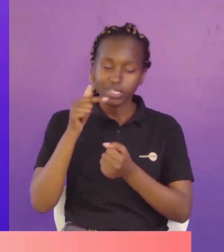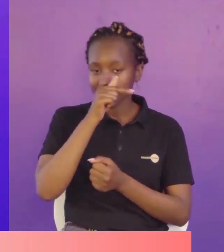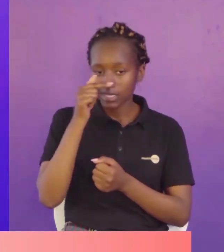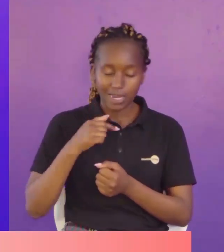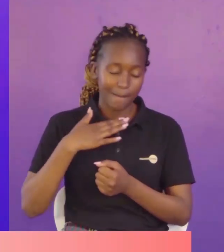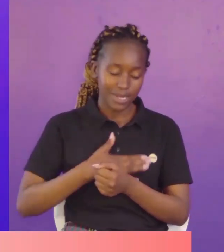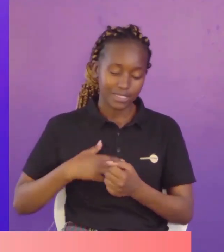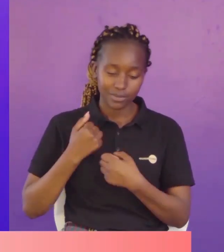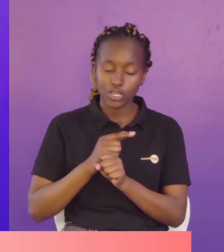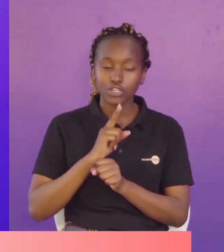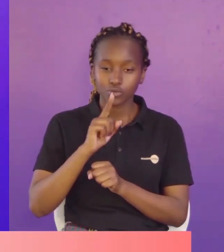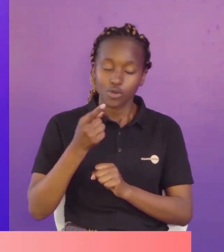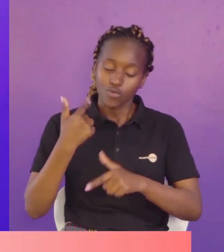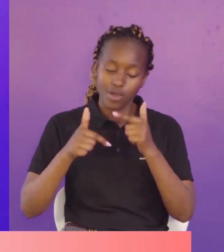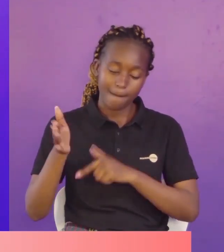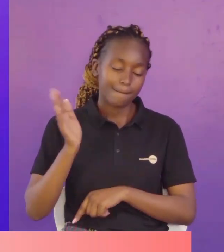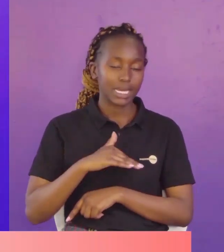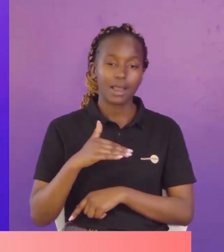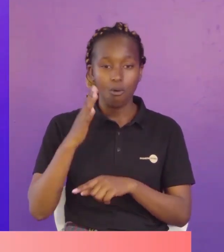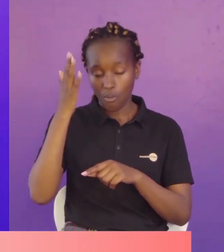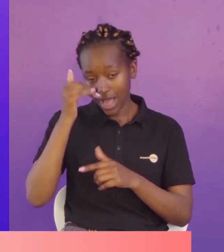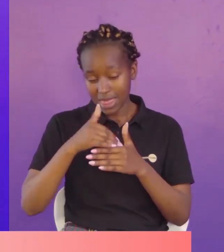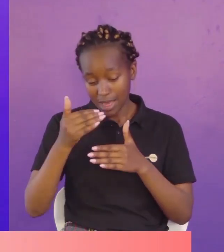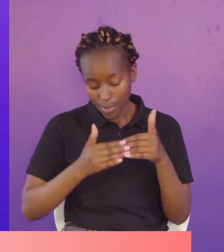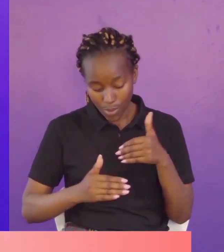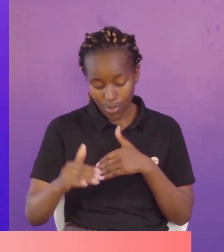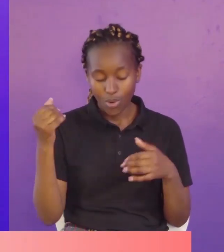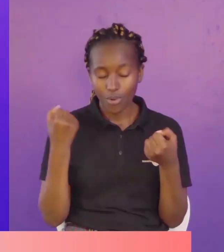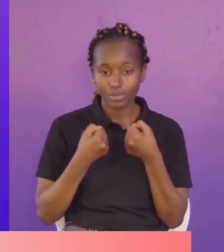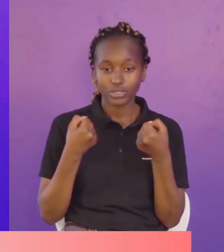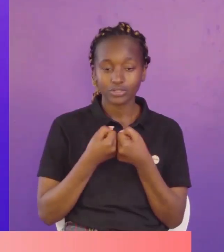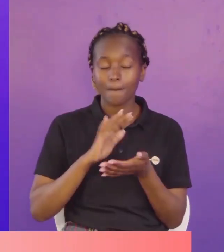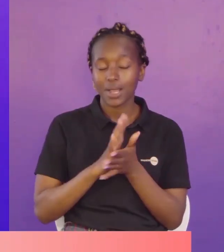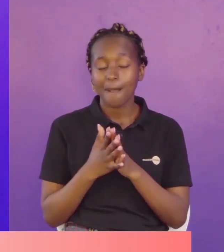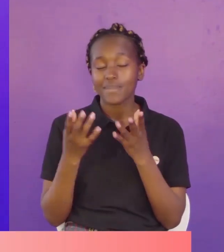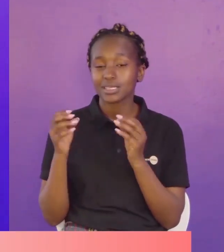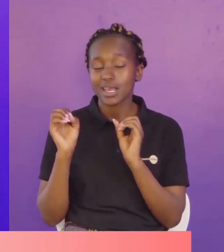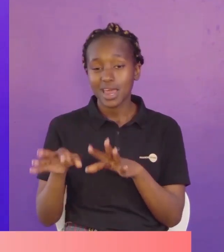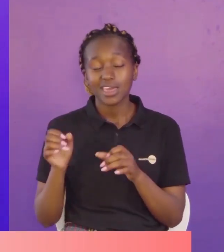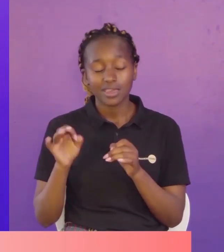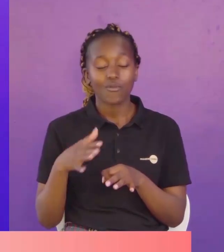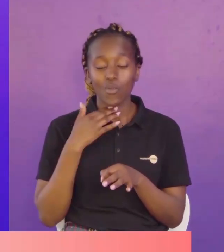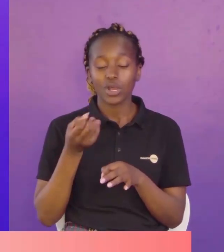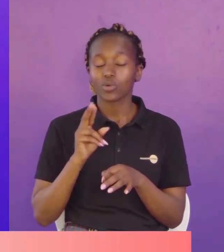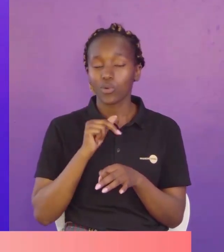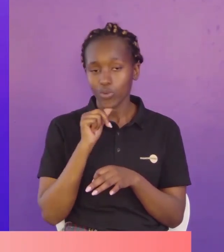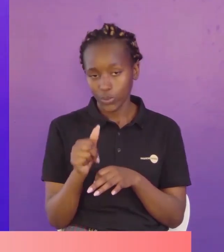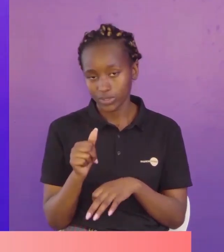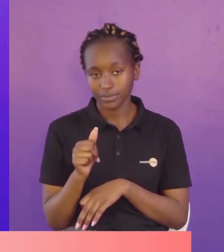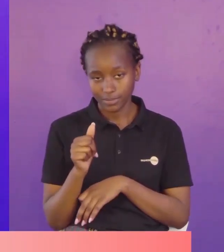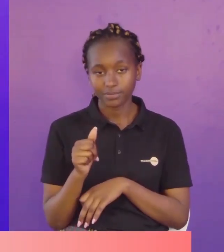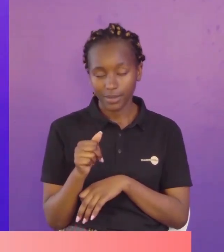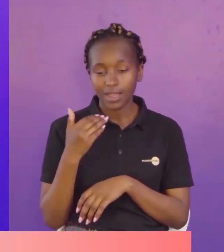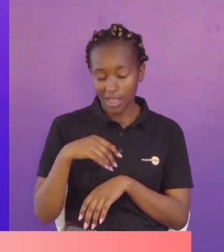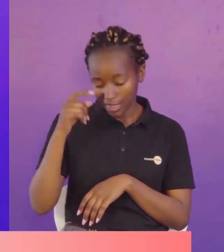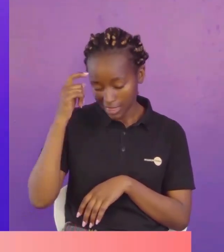Zambia the space because some of the next games that are coming, you will have to lose. whether you like it or not. So